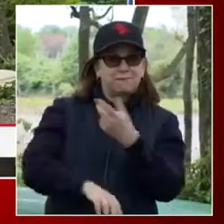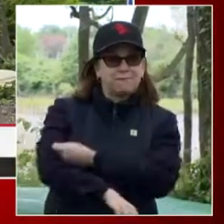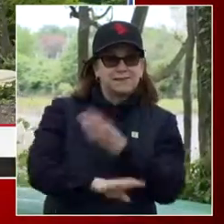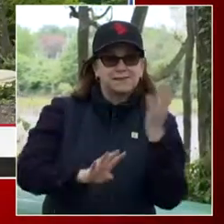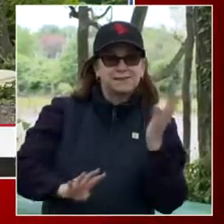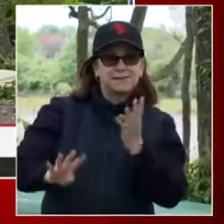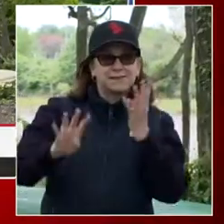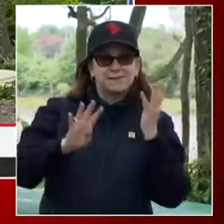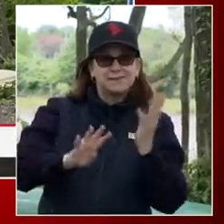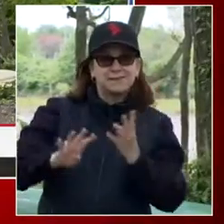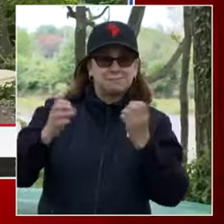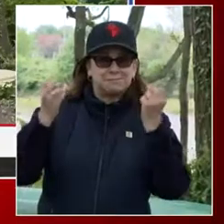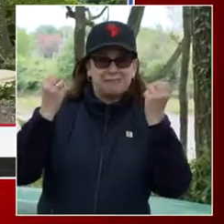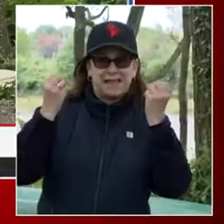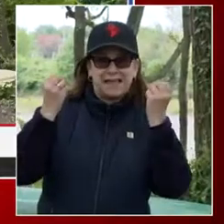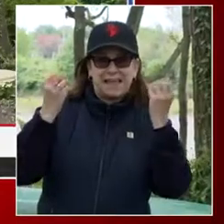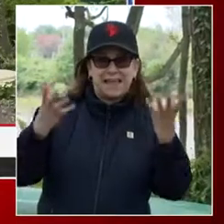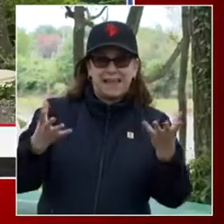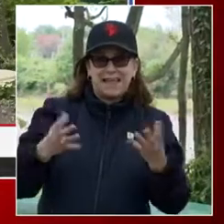have,